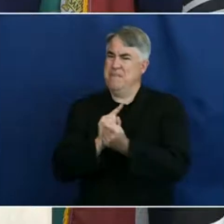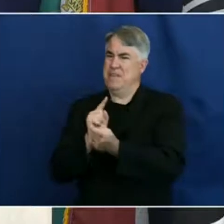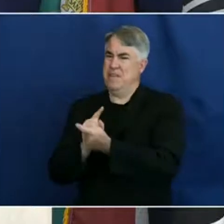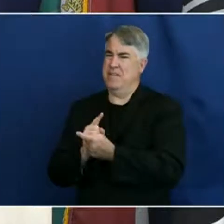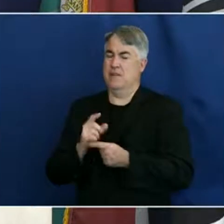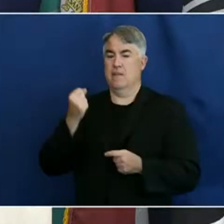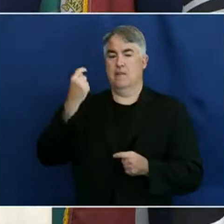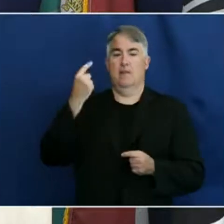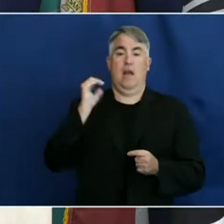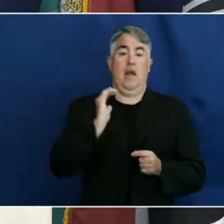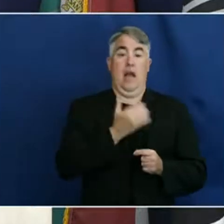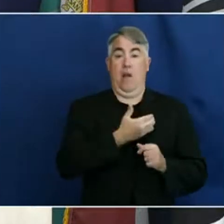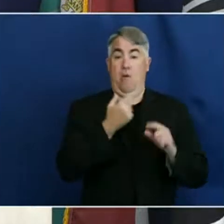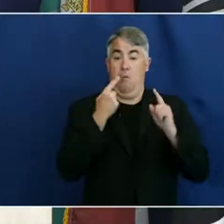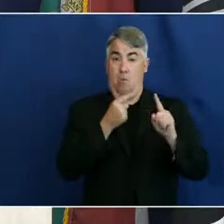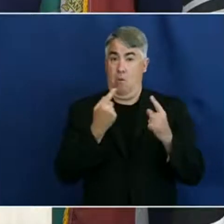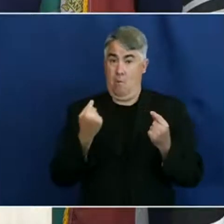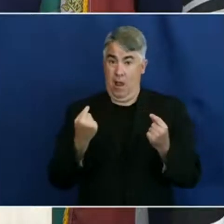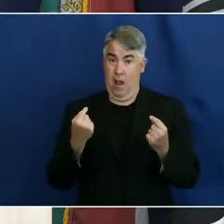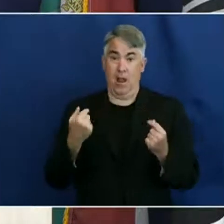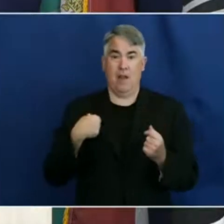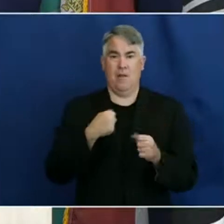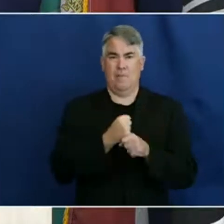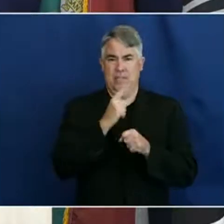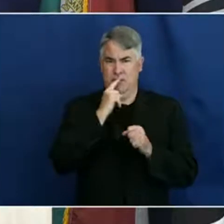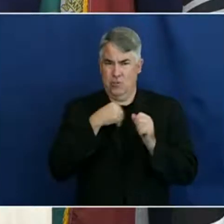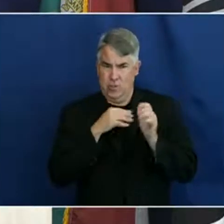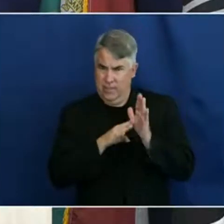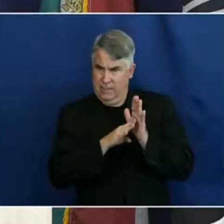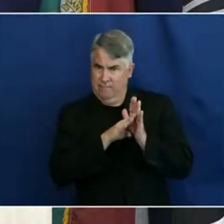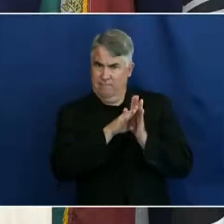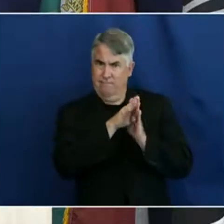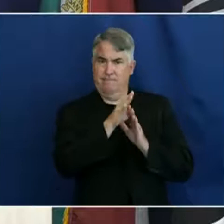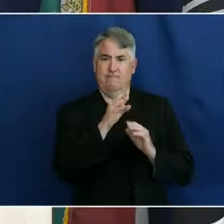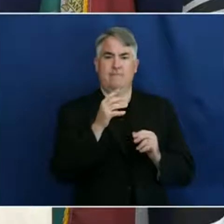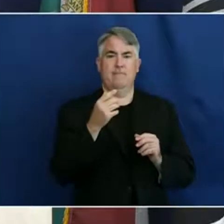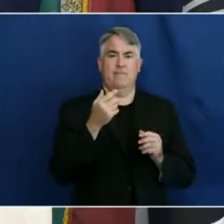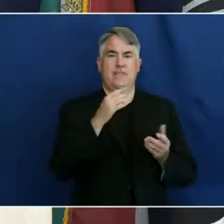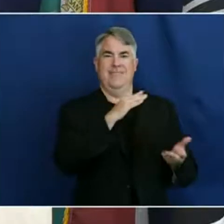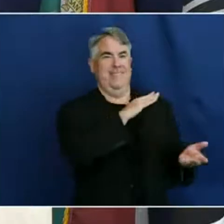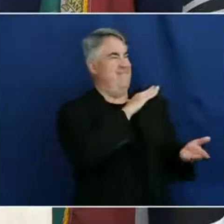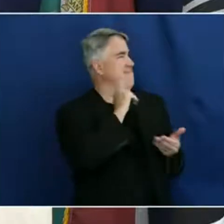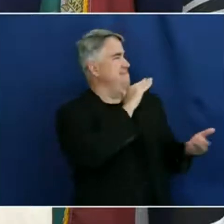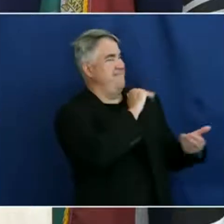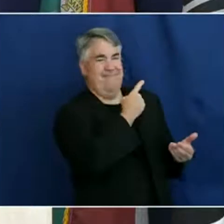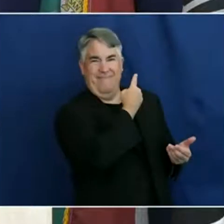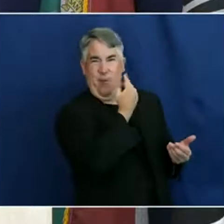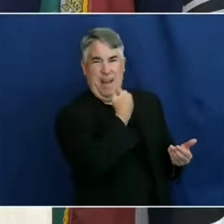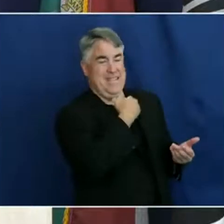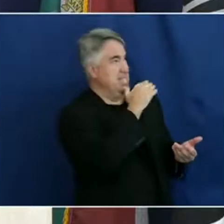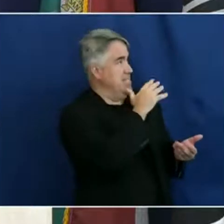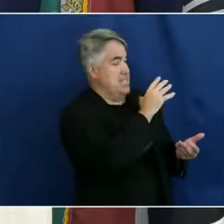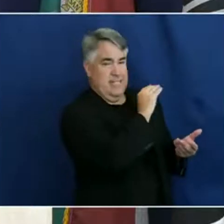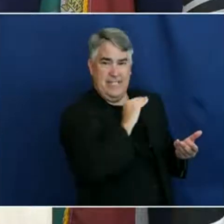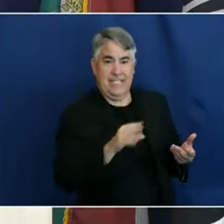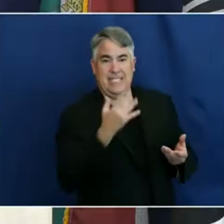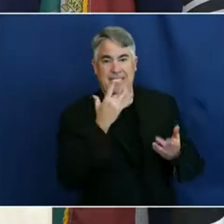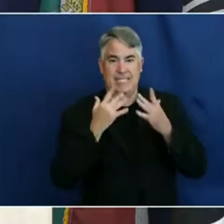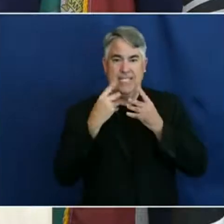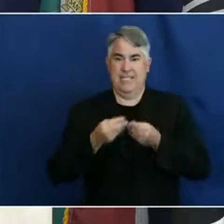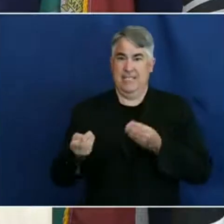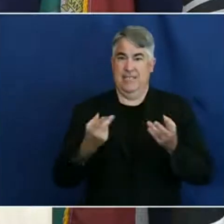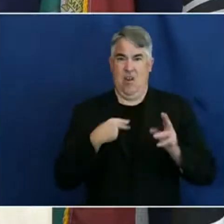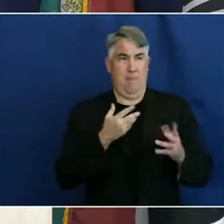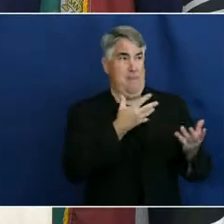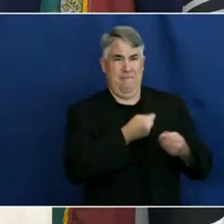stays. And we don't think we'll stay on the present trajectory. We think as supplies increase, we will be able to move faster through the